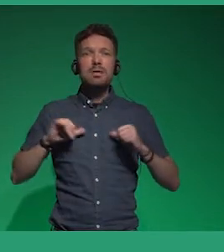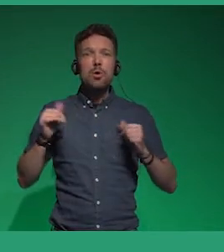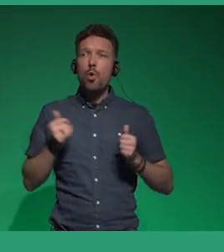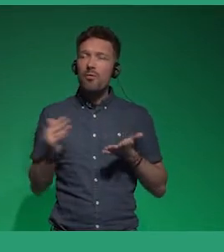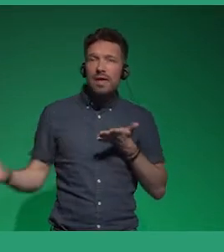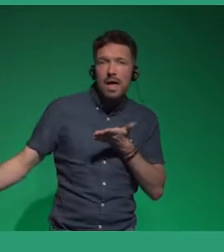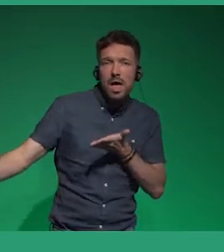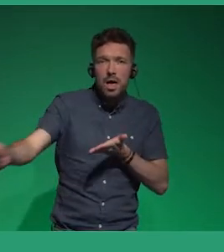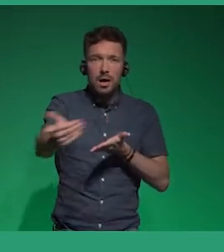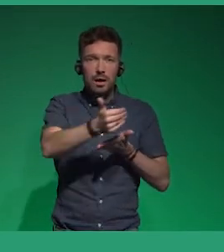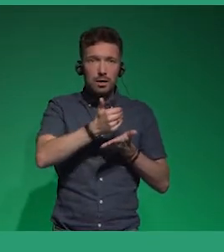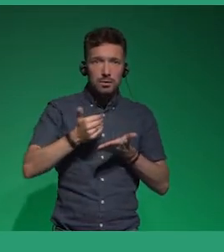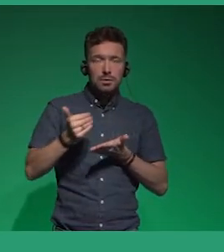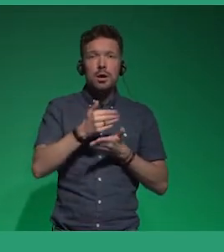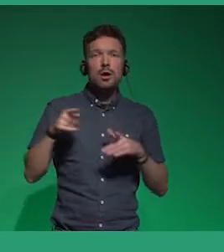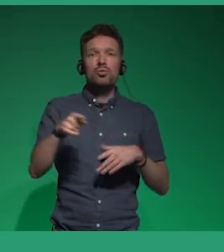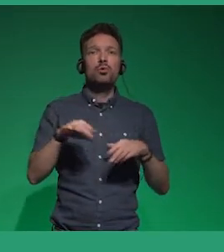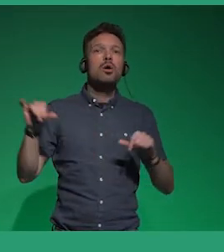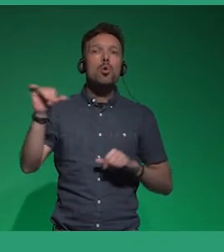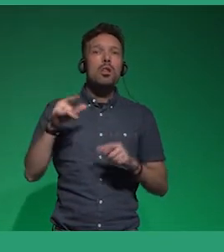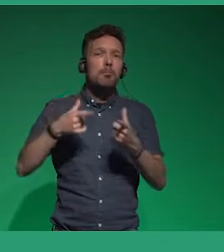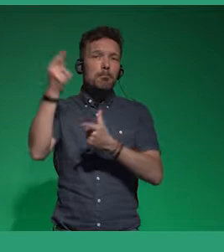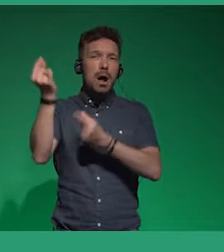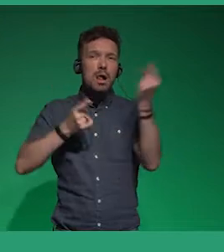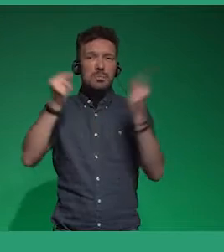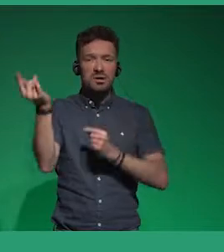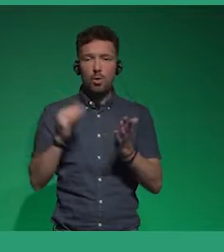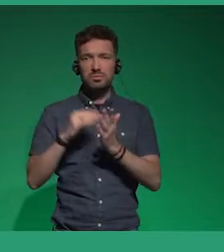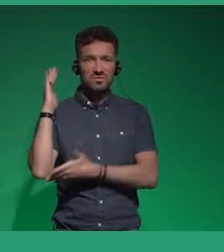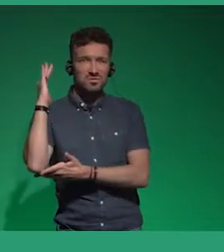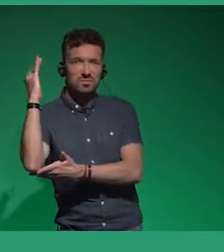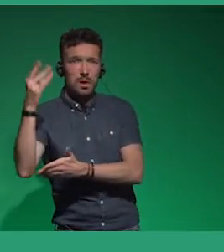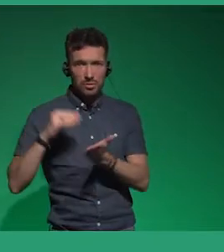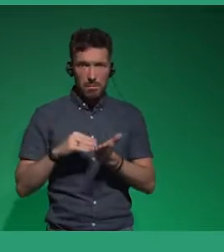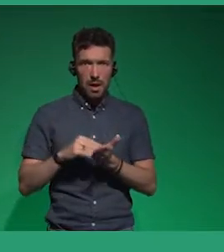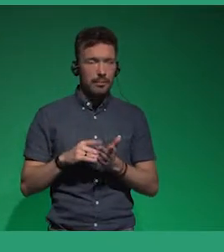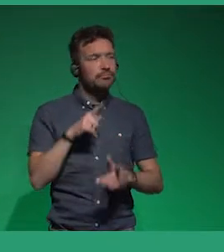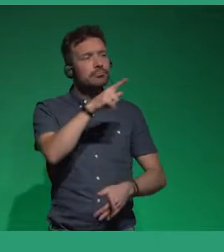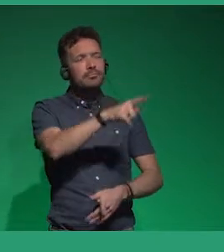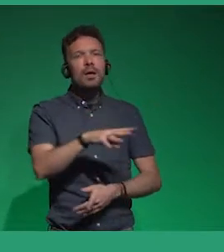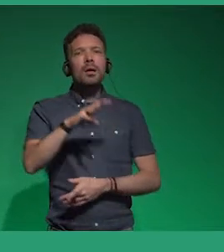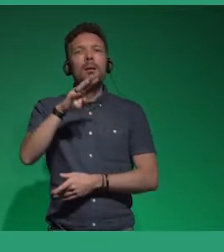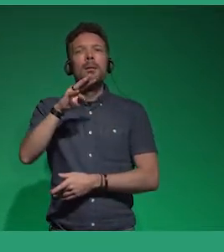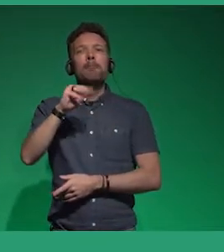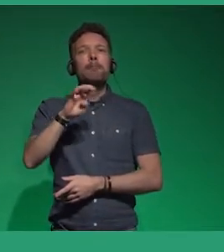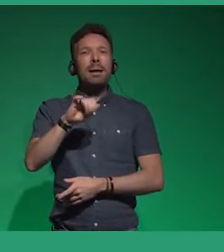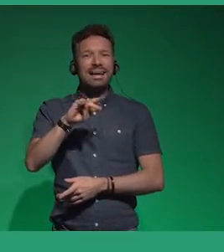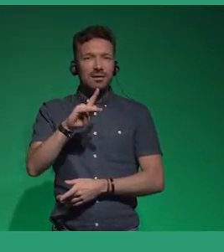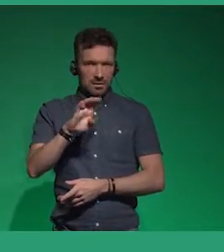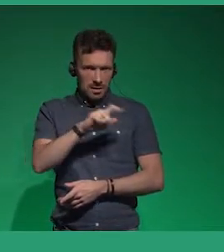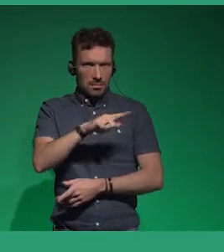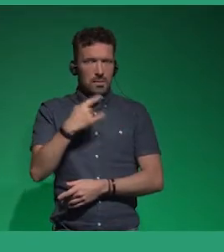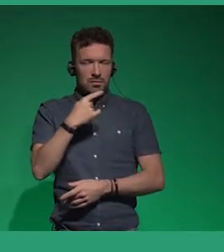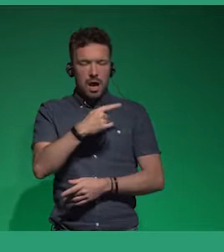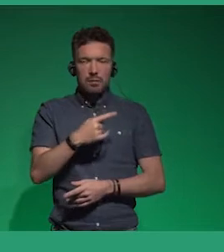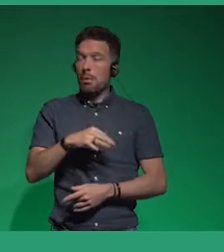With that, I hand over to Maike. Thank you. Yeah, and it's this really impressive spike in harvested biomass that is